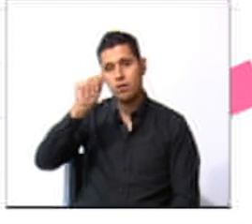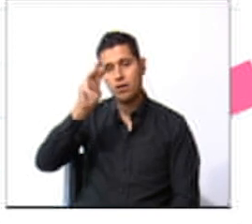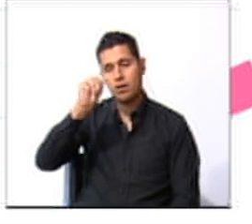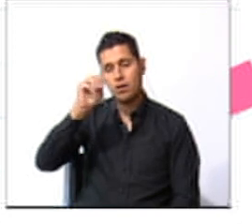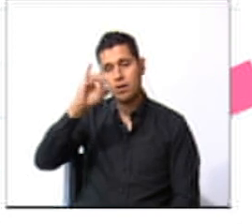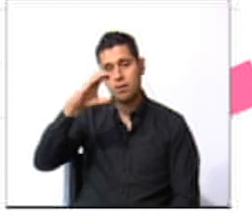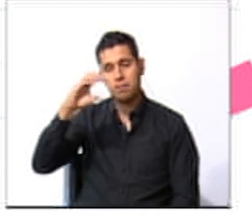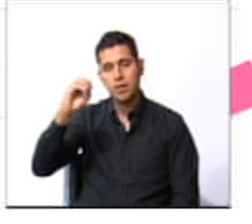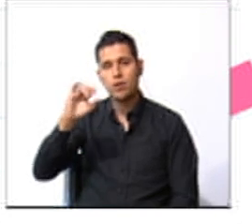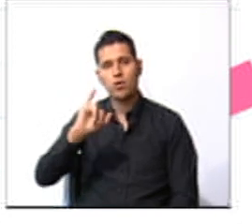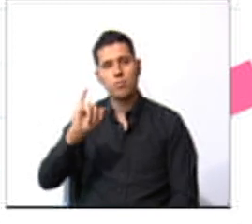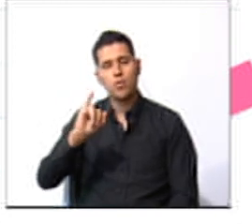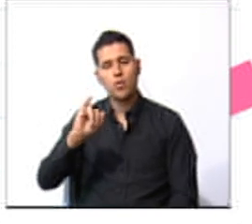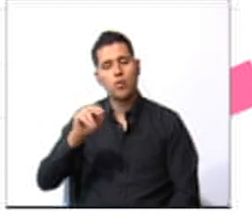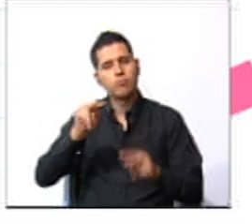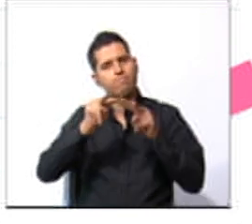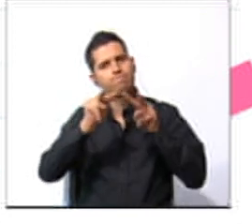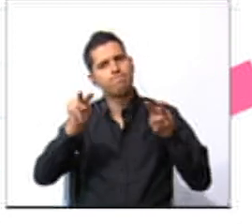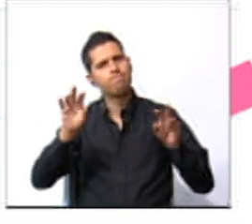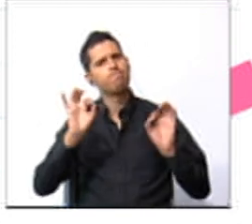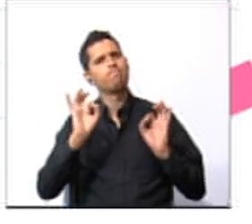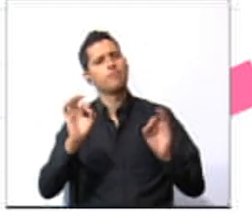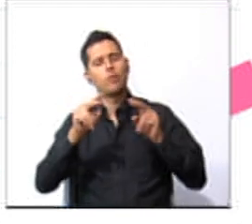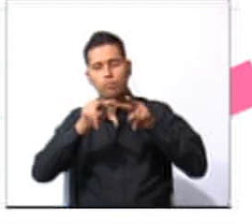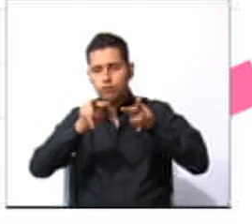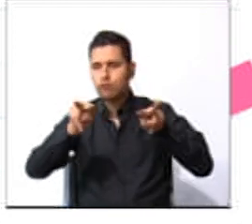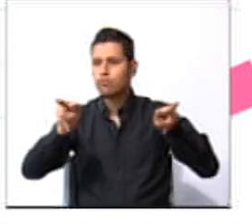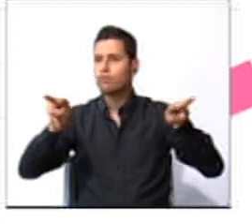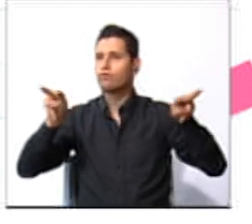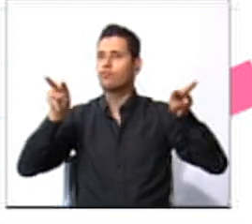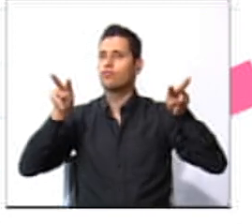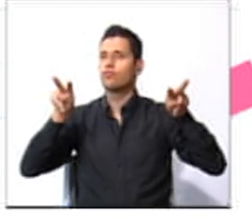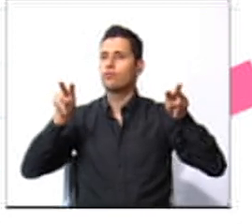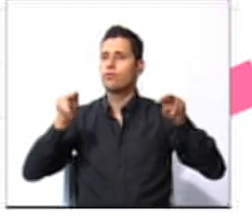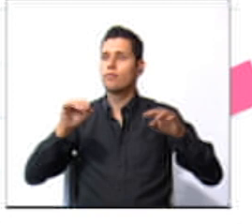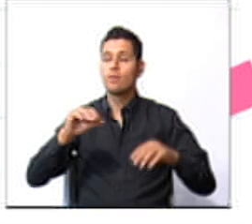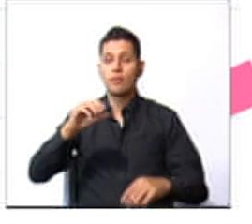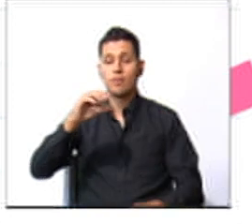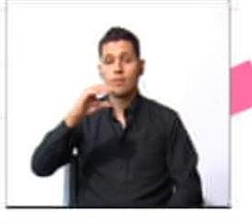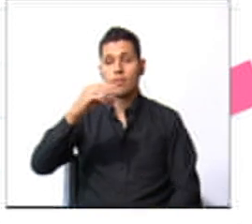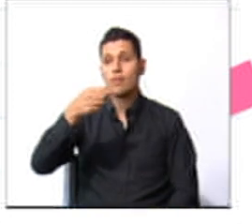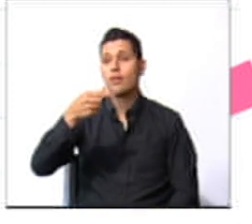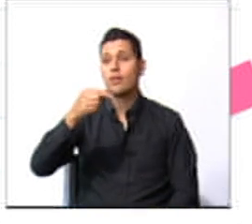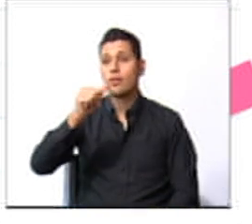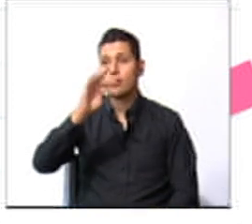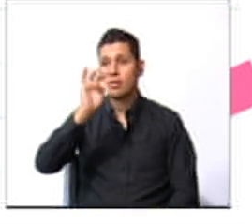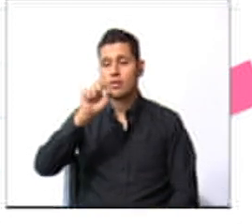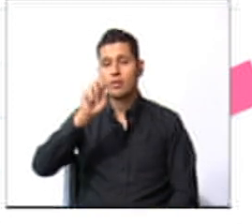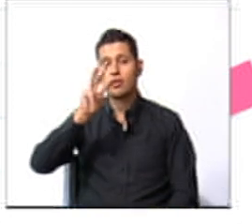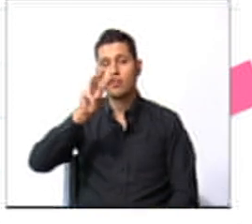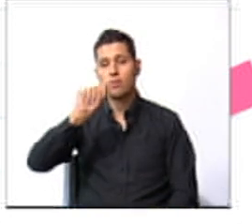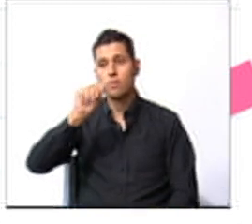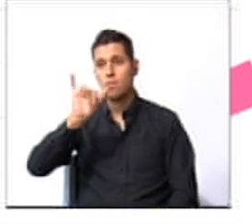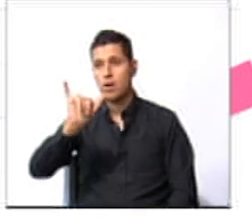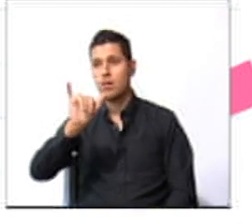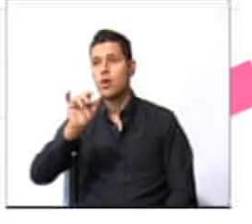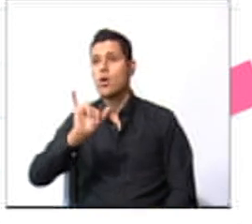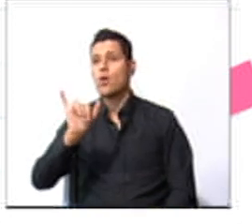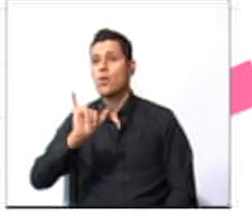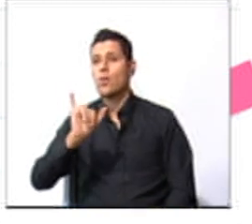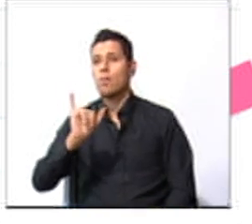view. Getaway, an escape vacation.